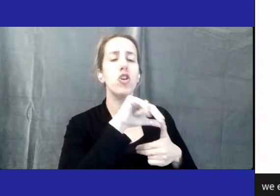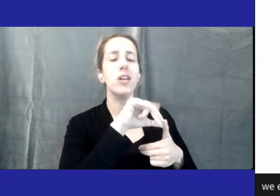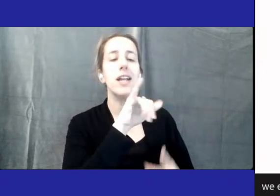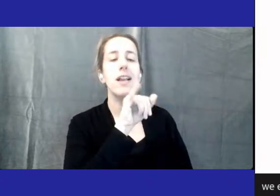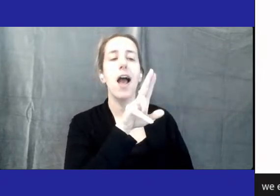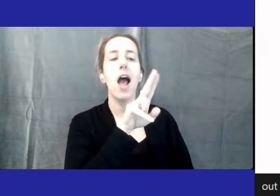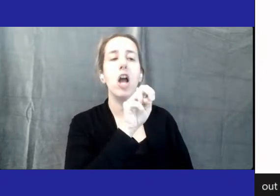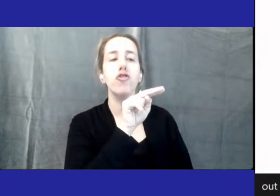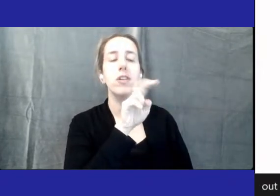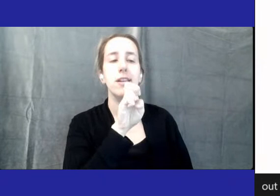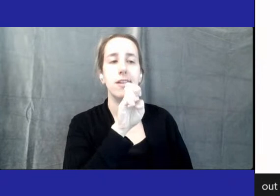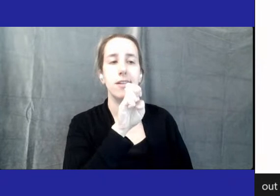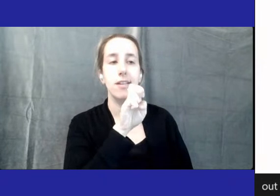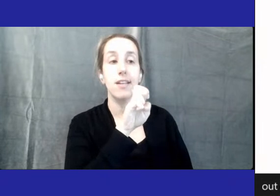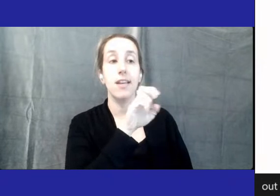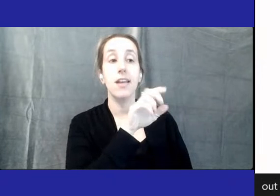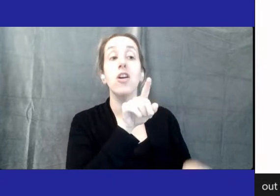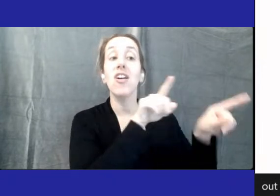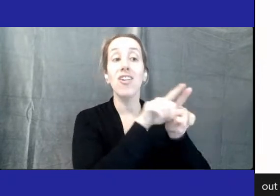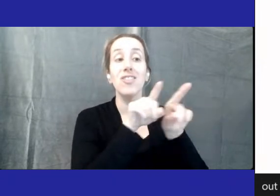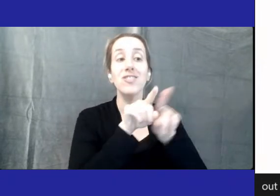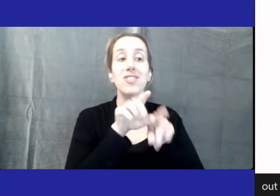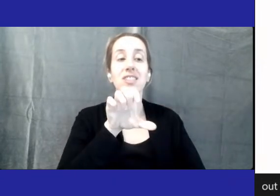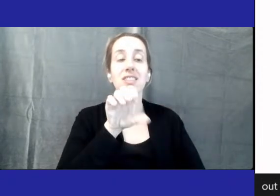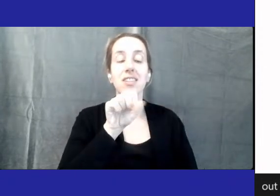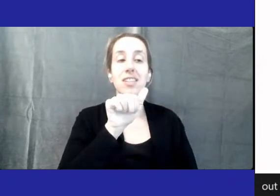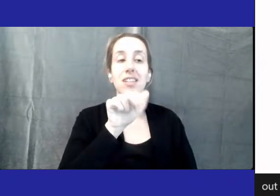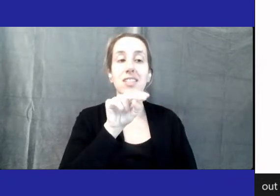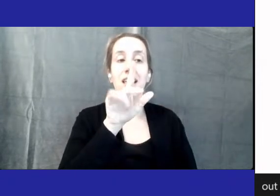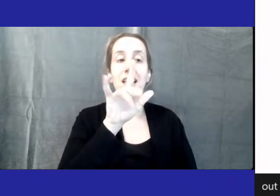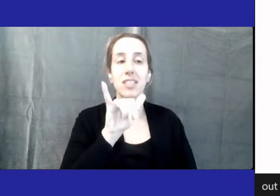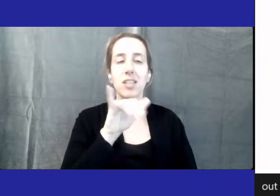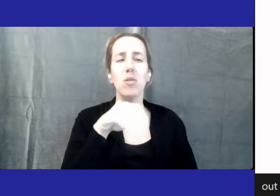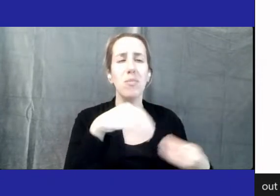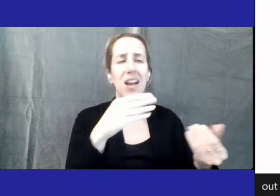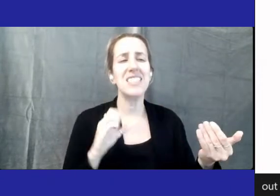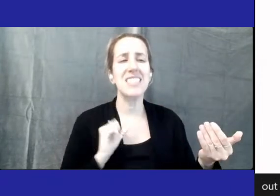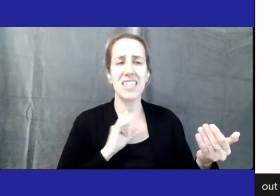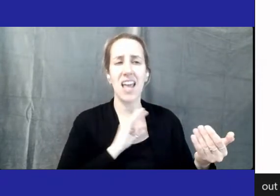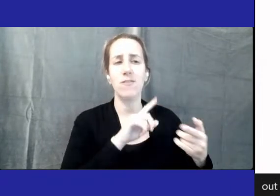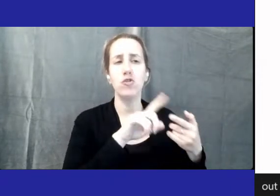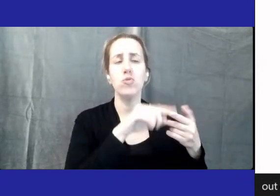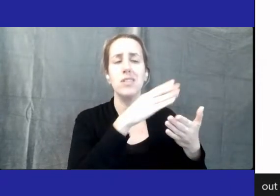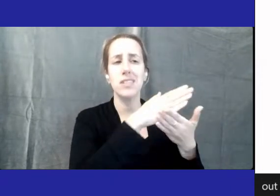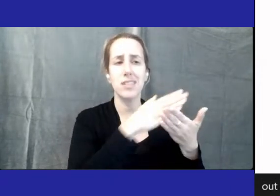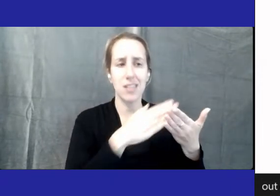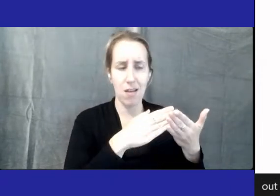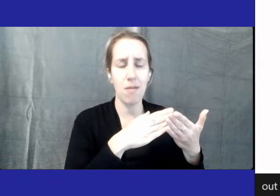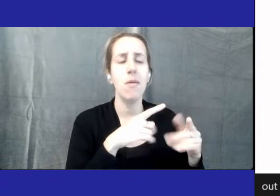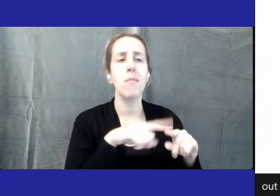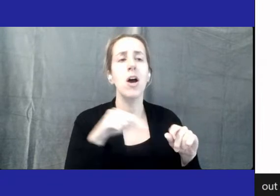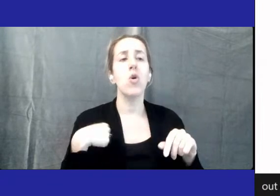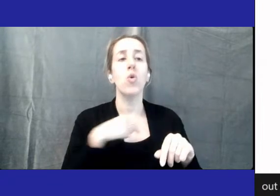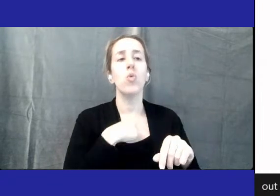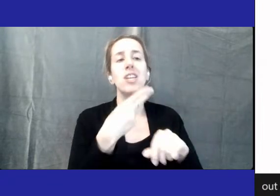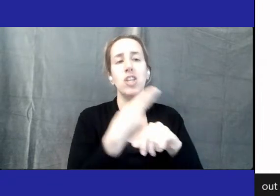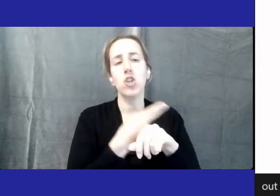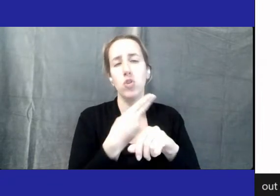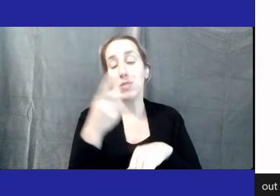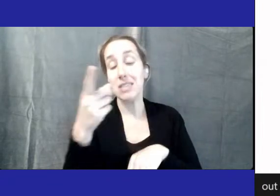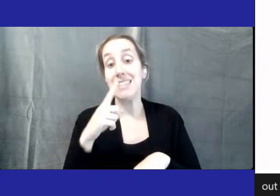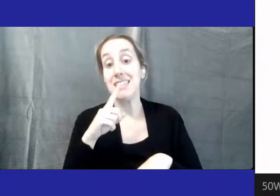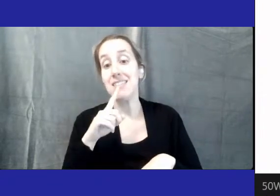Hurricane Sandy, we did staff some of these, but we used, as Inga mentioned, ambulatory care staff, and there were a lot of